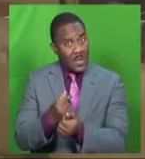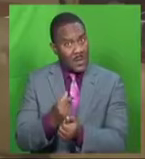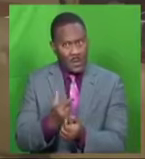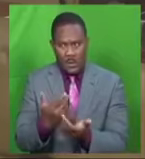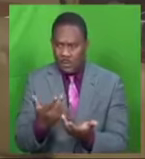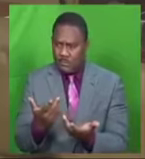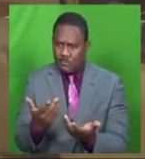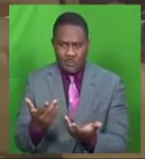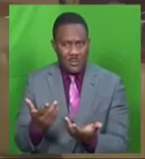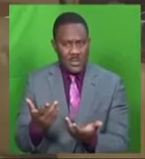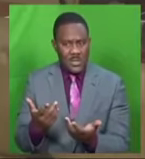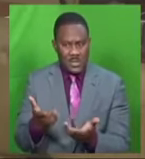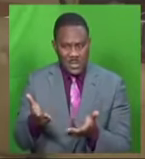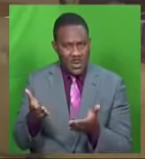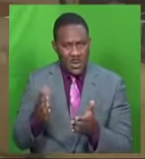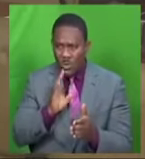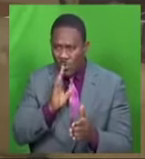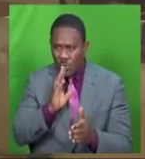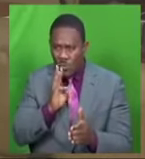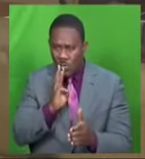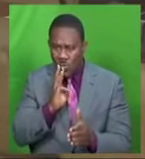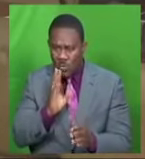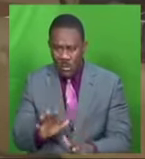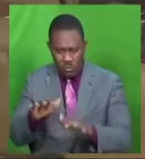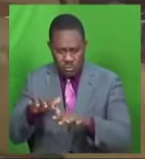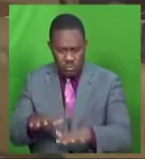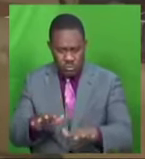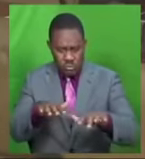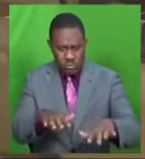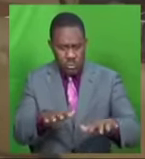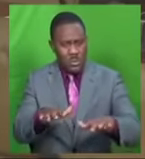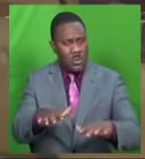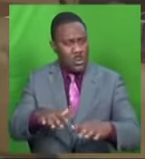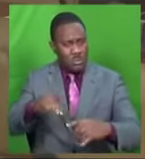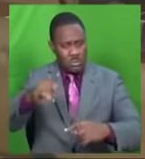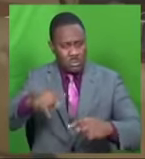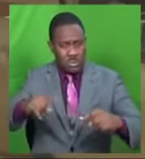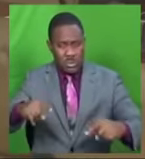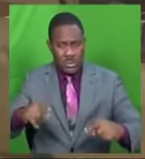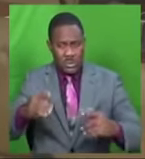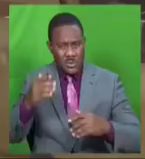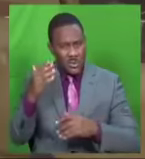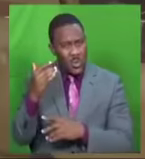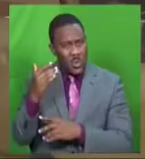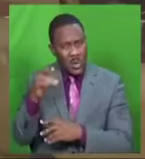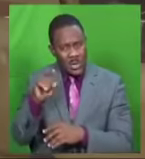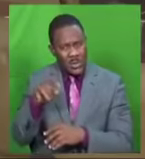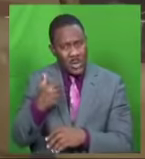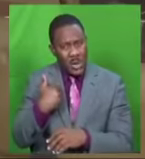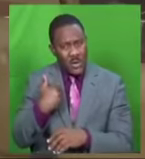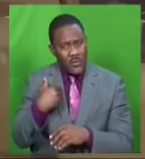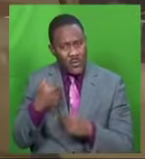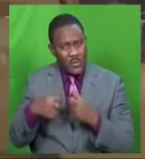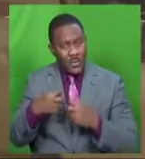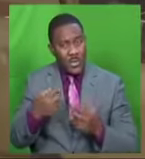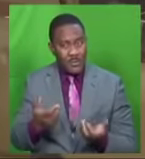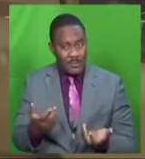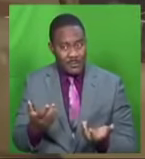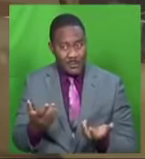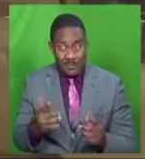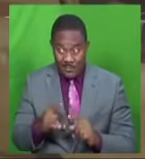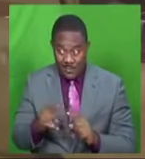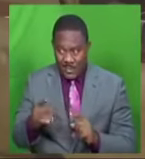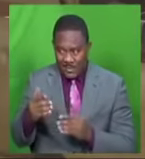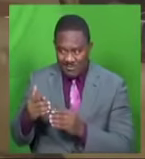don't see why we should be struggling to deliver water to our people. But you see, when you have leaders that are not serious, this is what